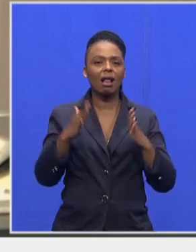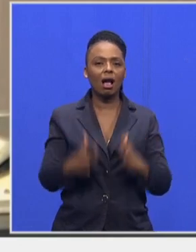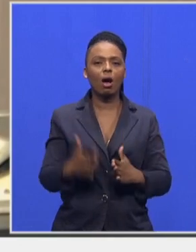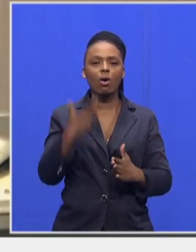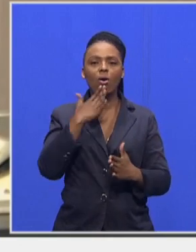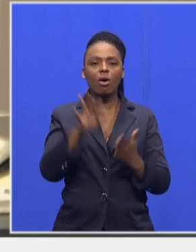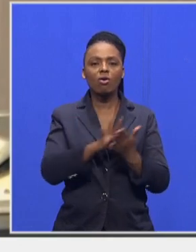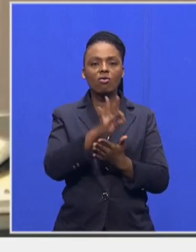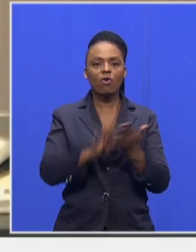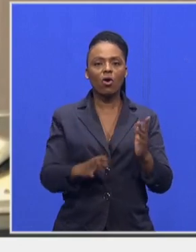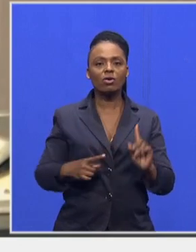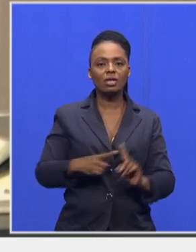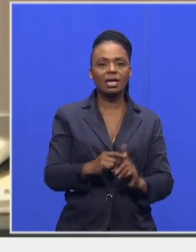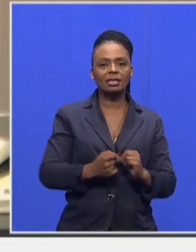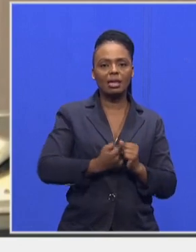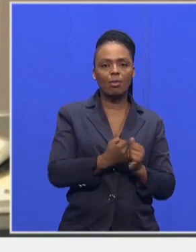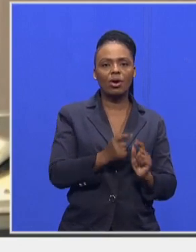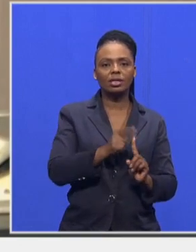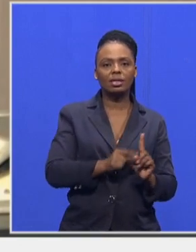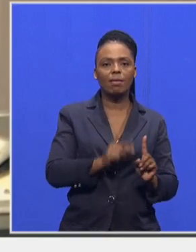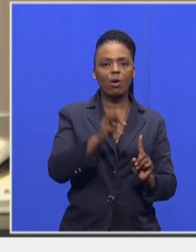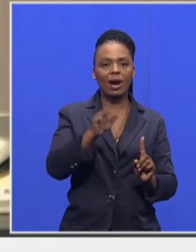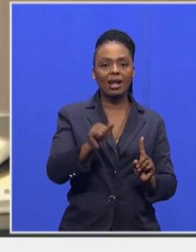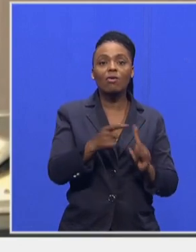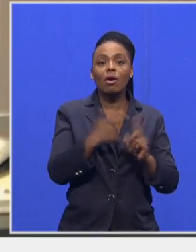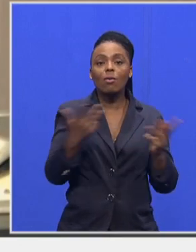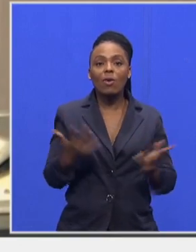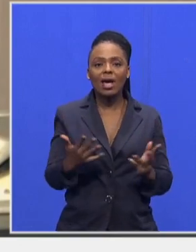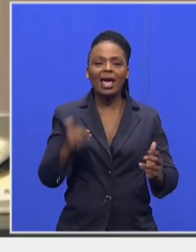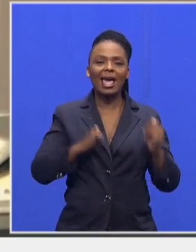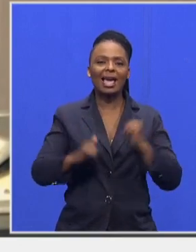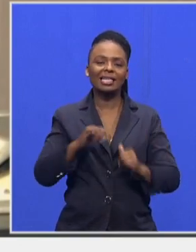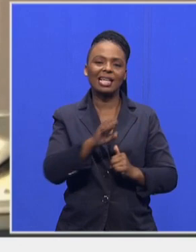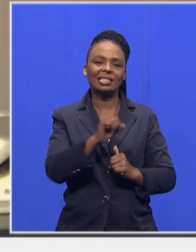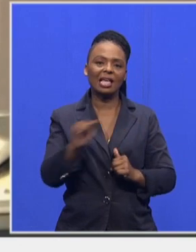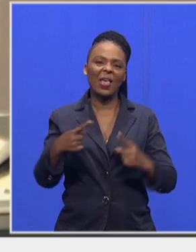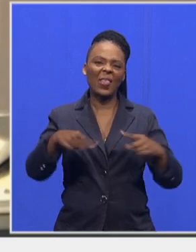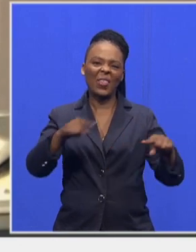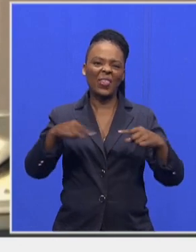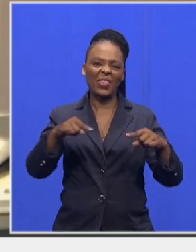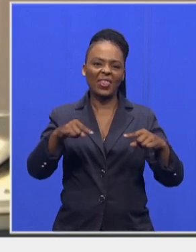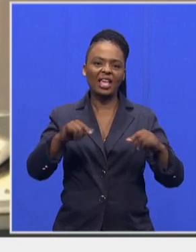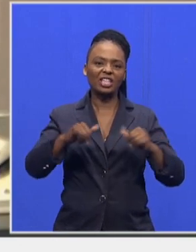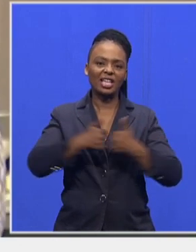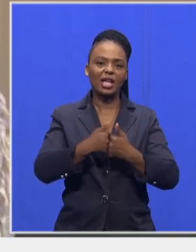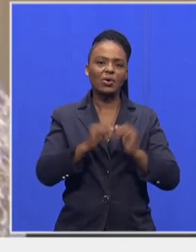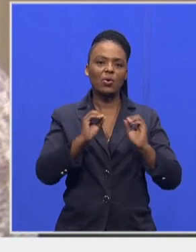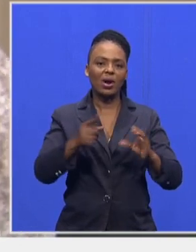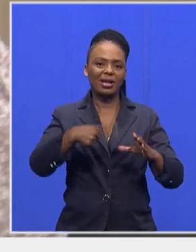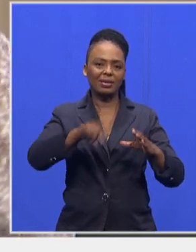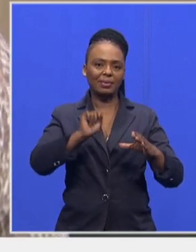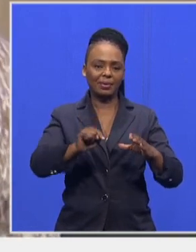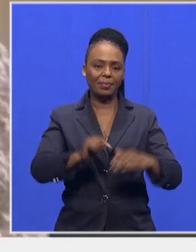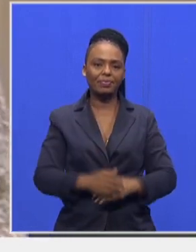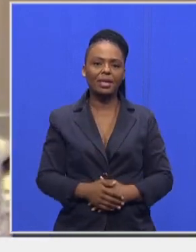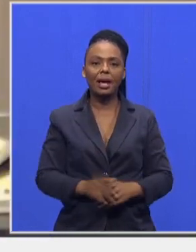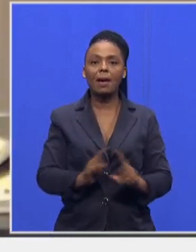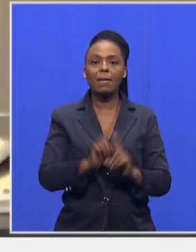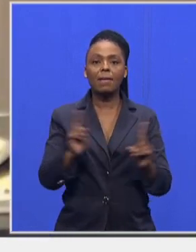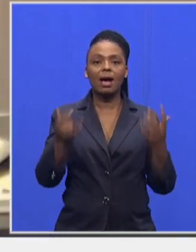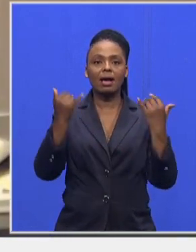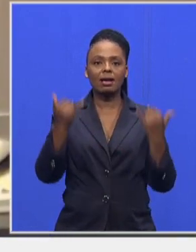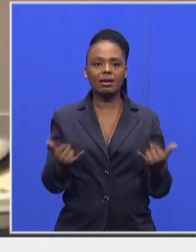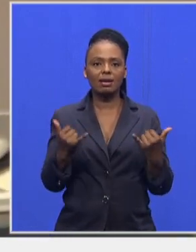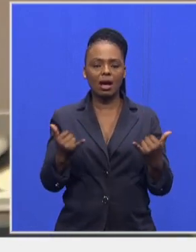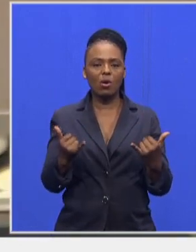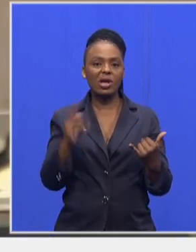for Makwarela apparently were from Action SA. So there are those challenges that are happening behind the scenes. So we will just have to,